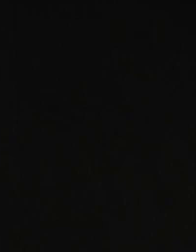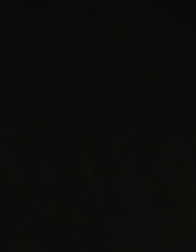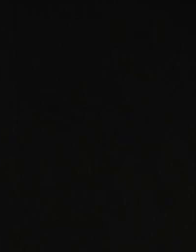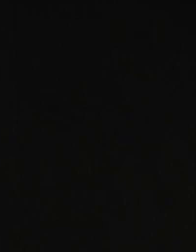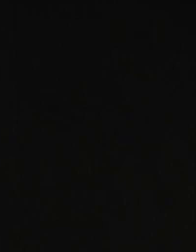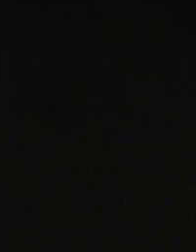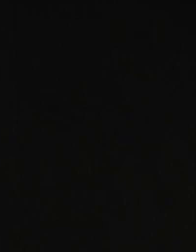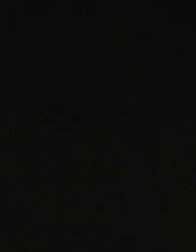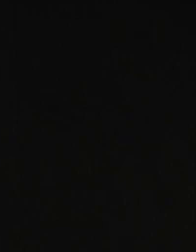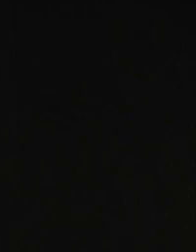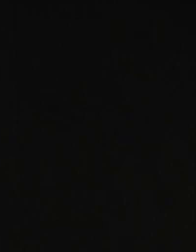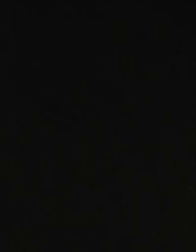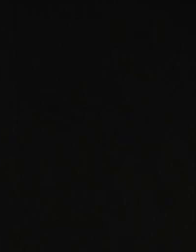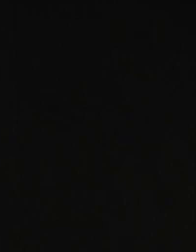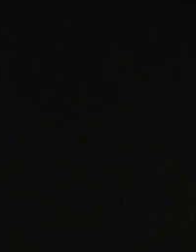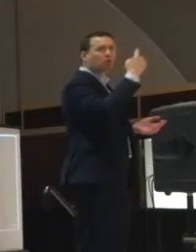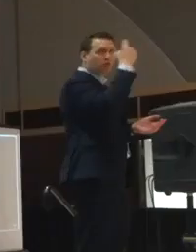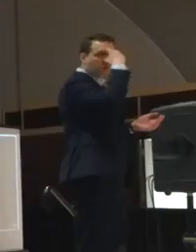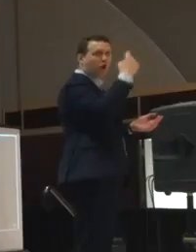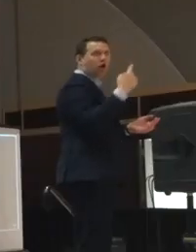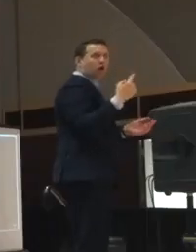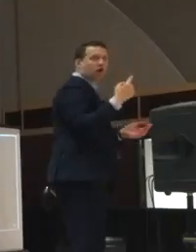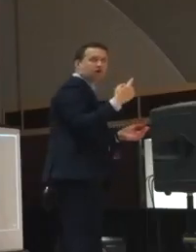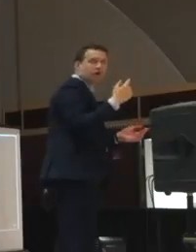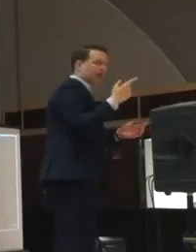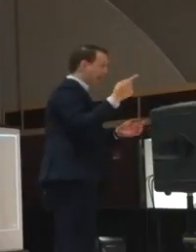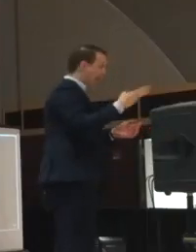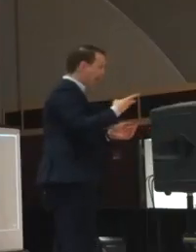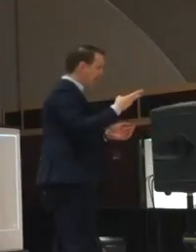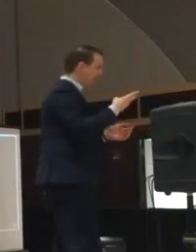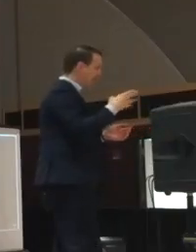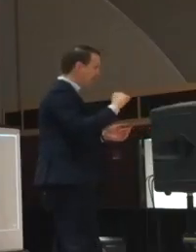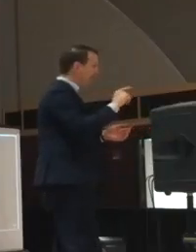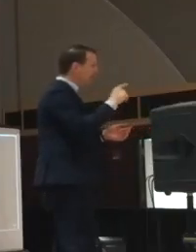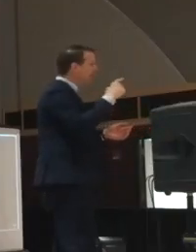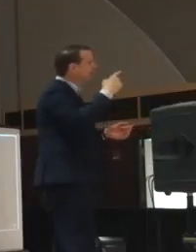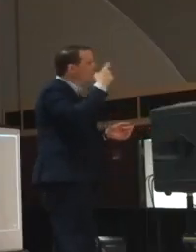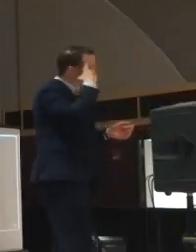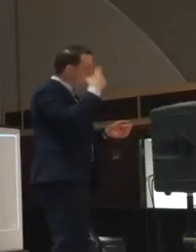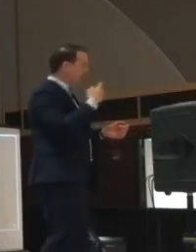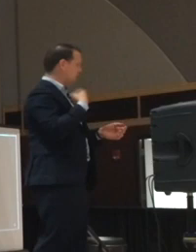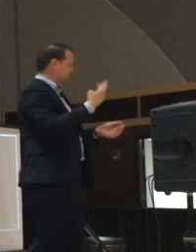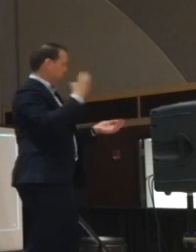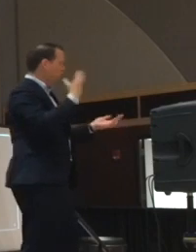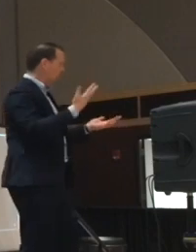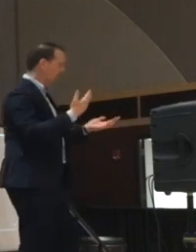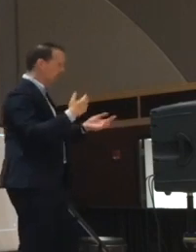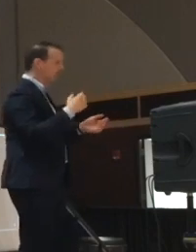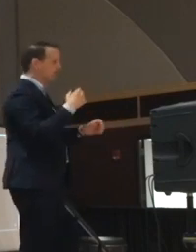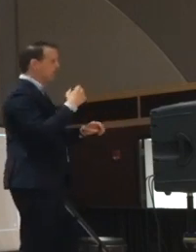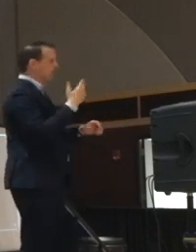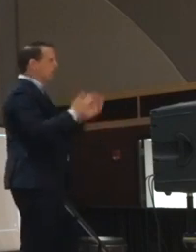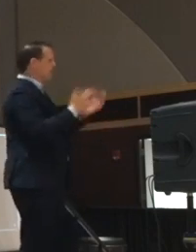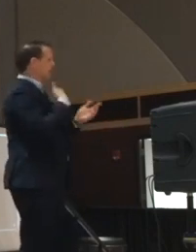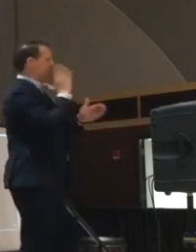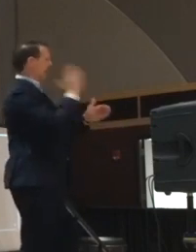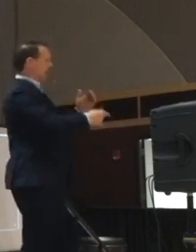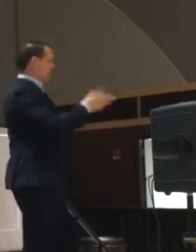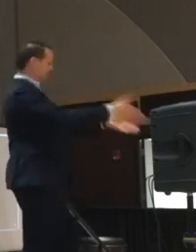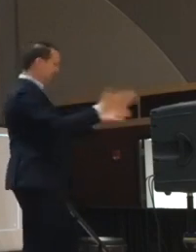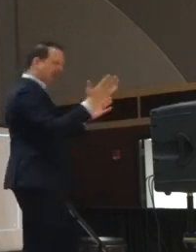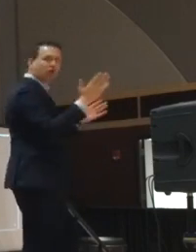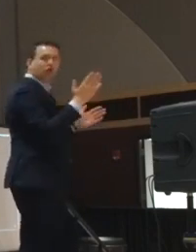pretty good. If somebody thought might be retarded, half the cattle are handling the equipment I've designed. Maybe we'll just end it right